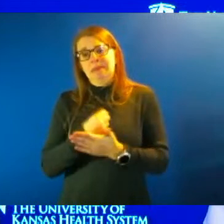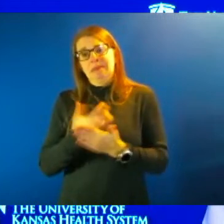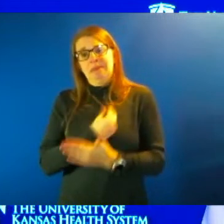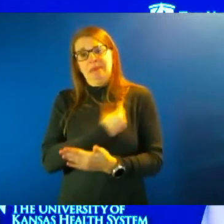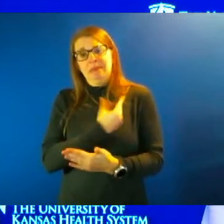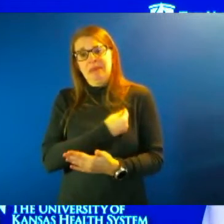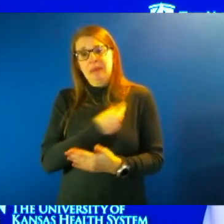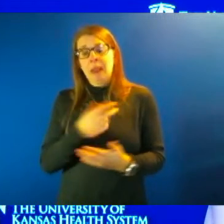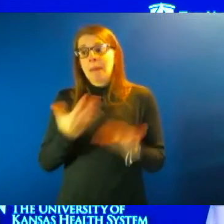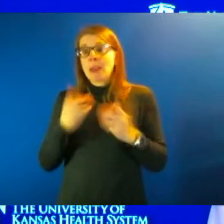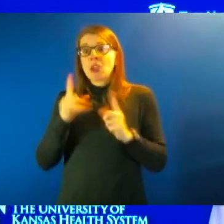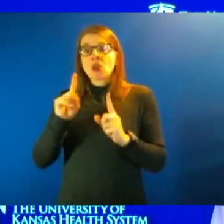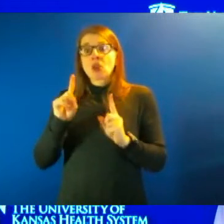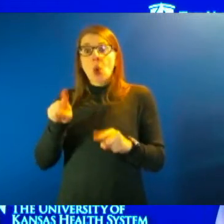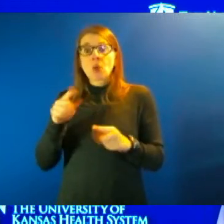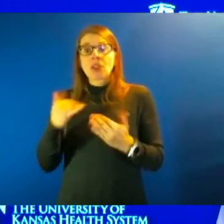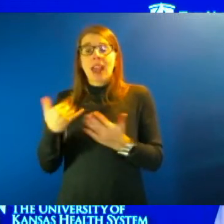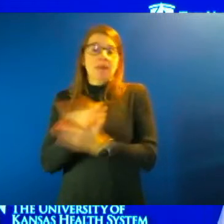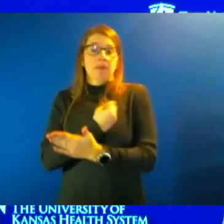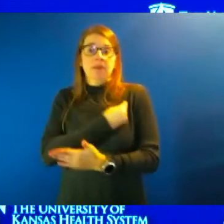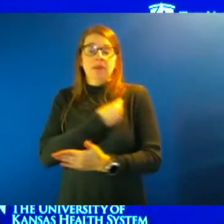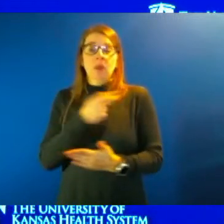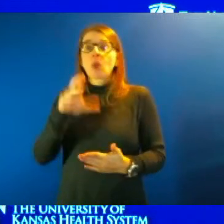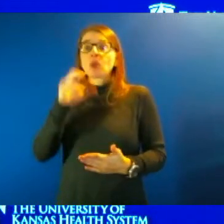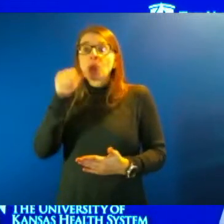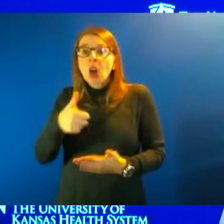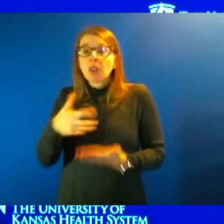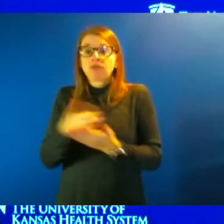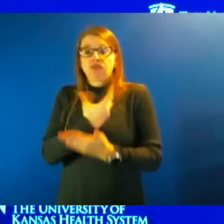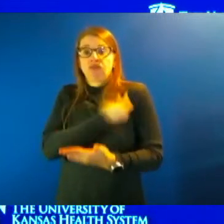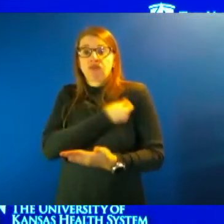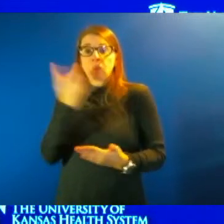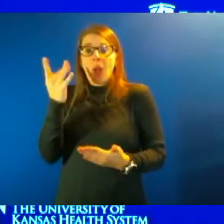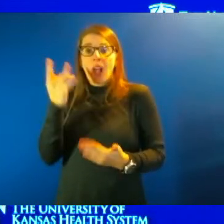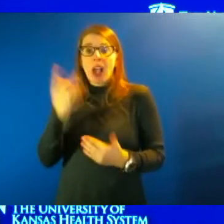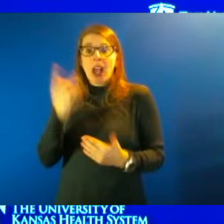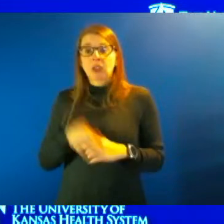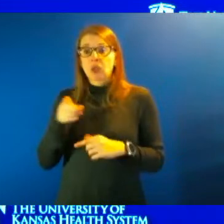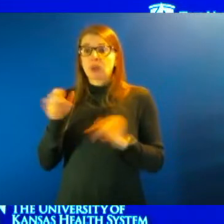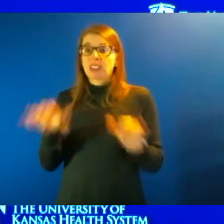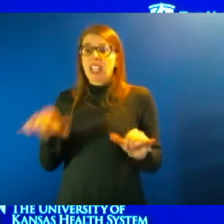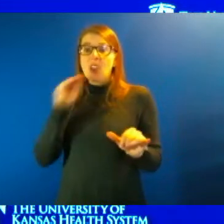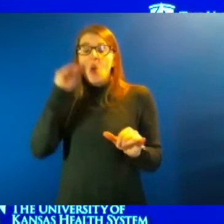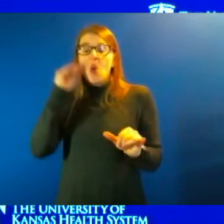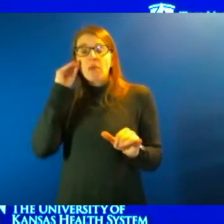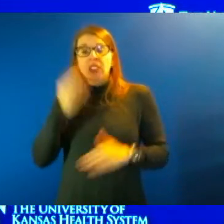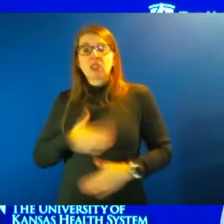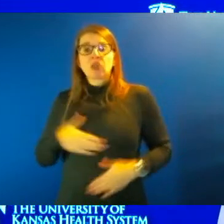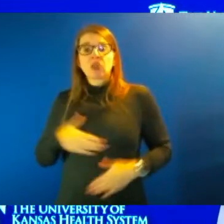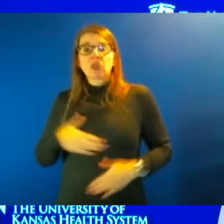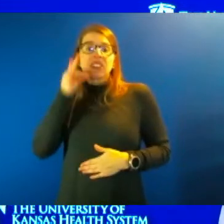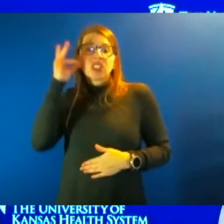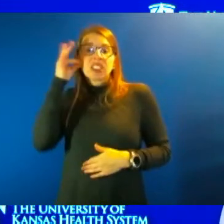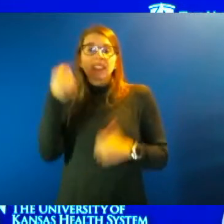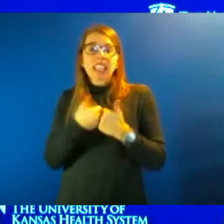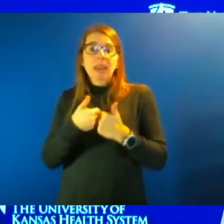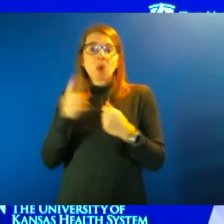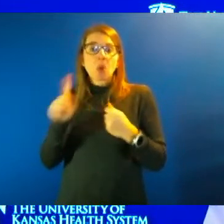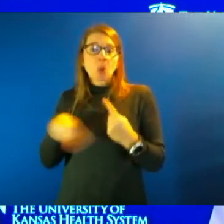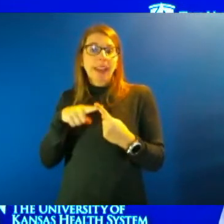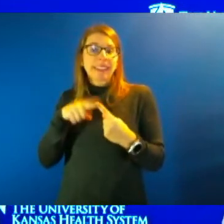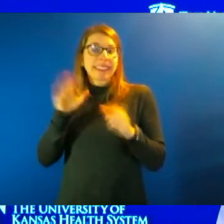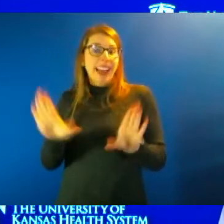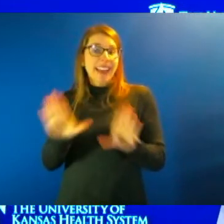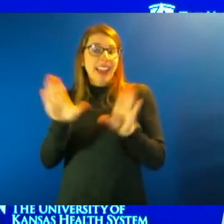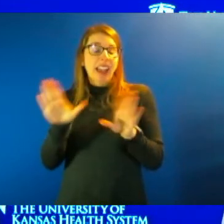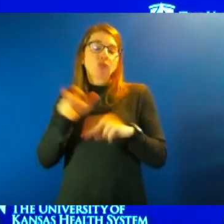go tomorrow and get your vaccine. That way you can stay home, enjoy the Chiefs game on Sunday, and just hang around,